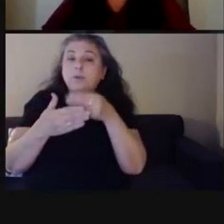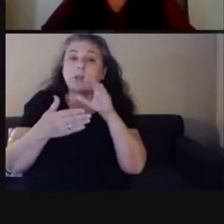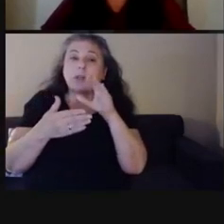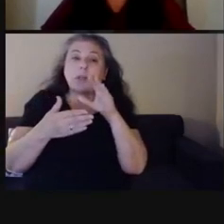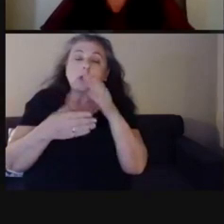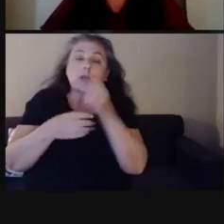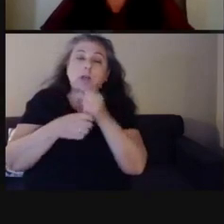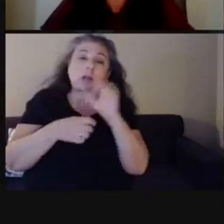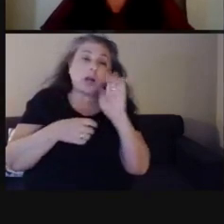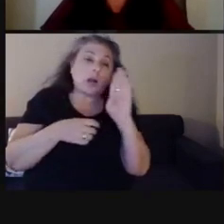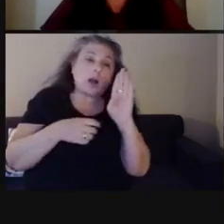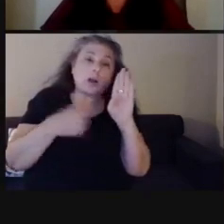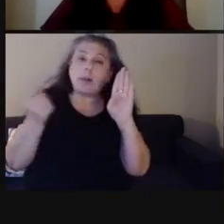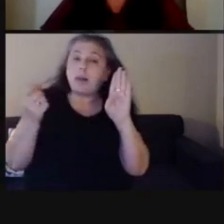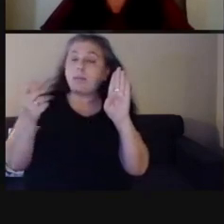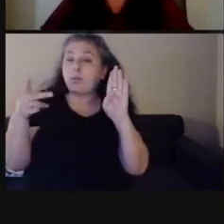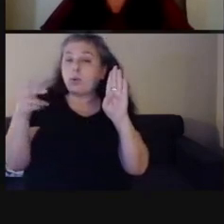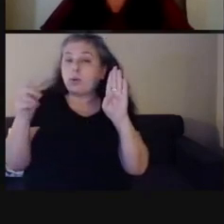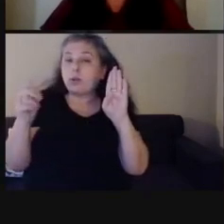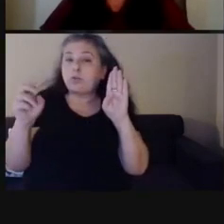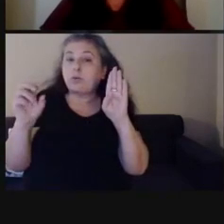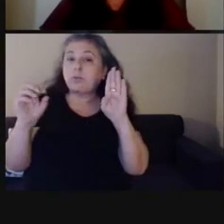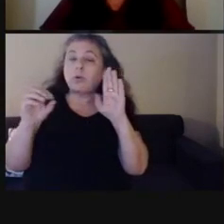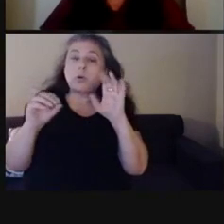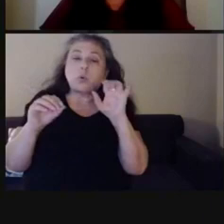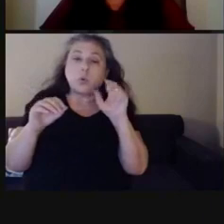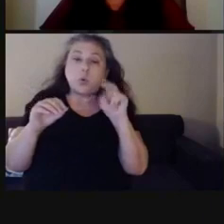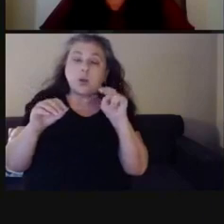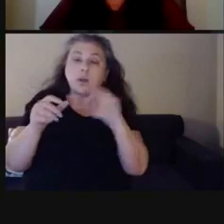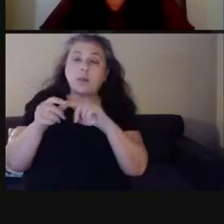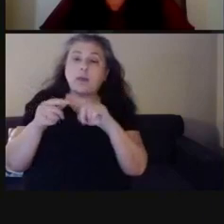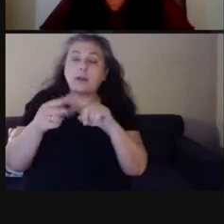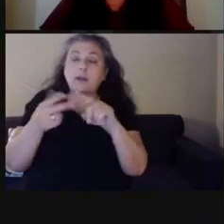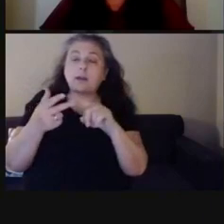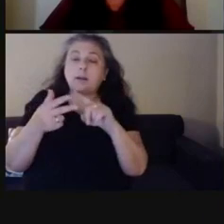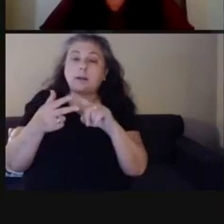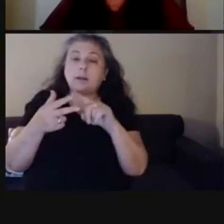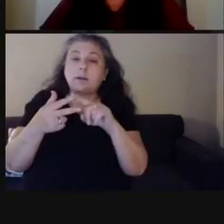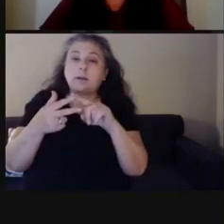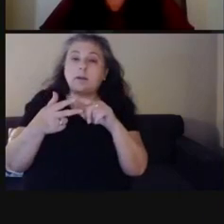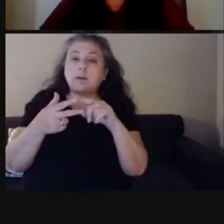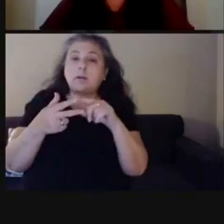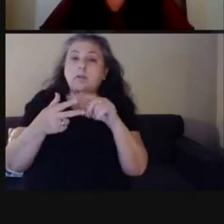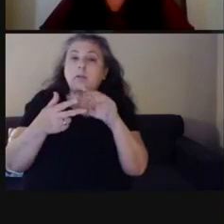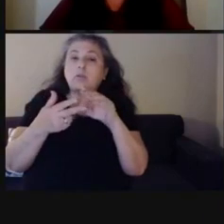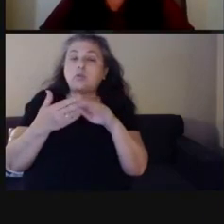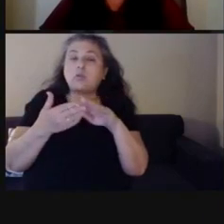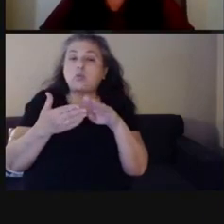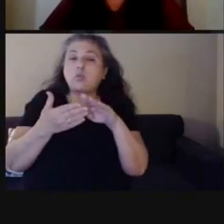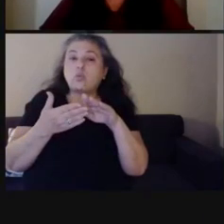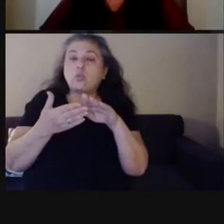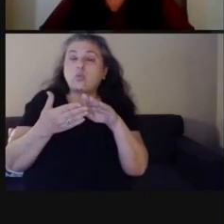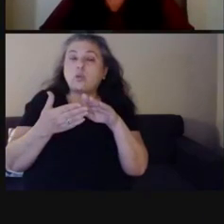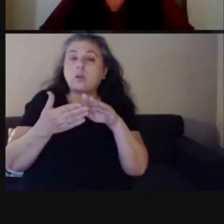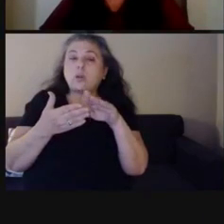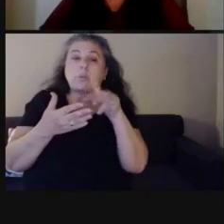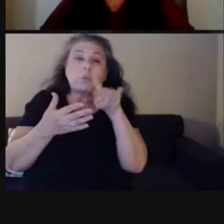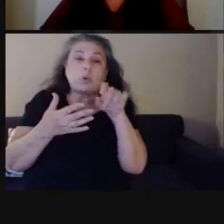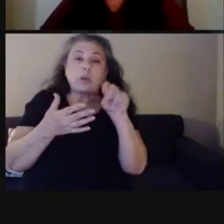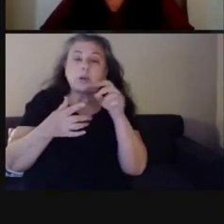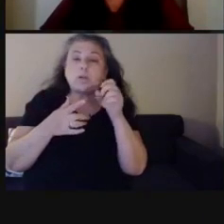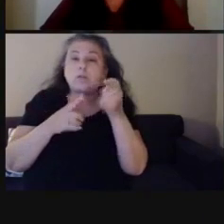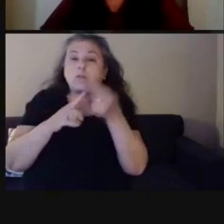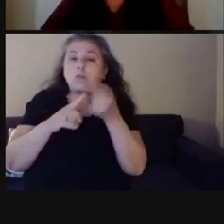and a little bit of protein from the corn. And then you're getting that rich protein from all